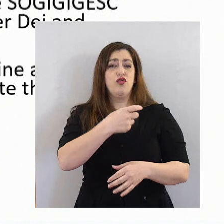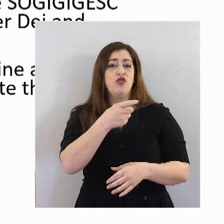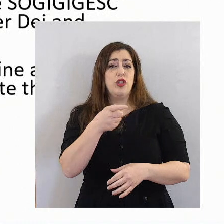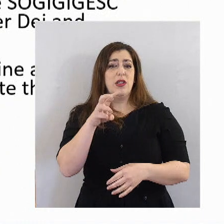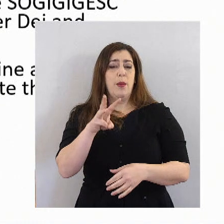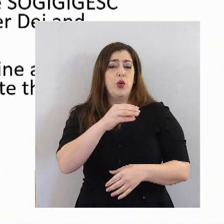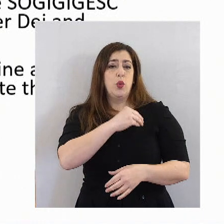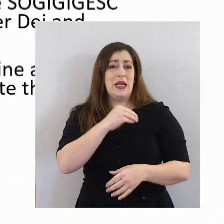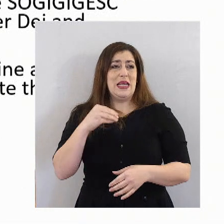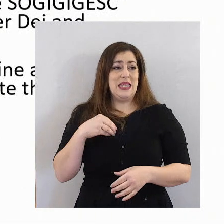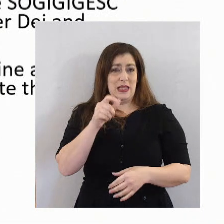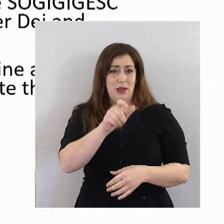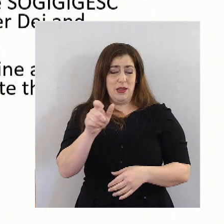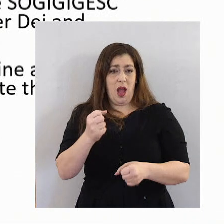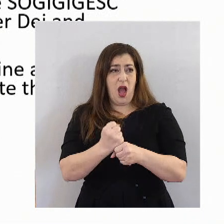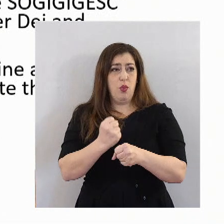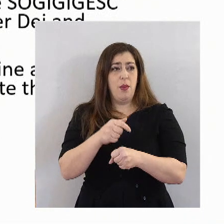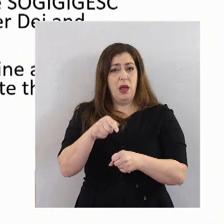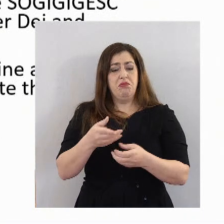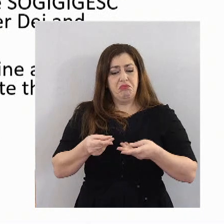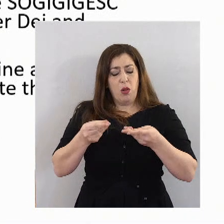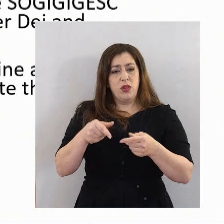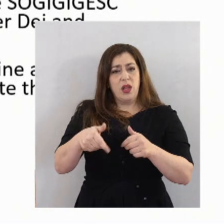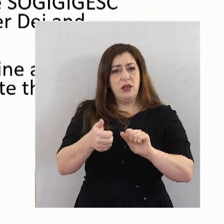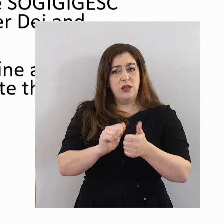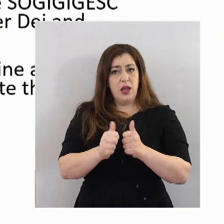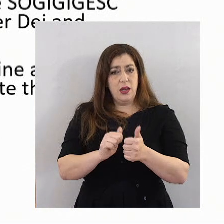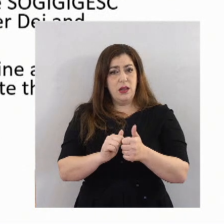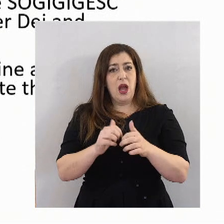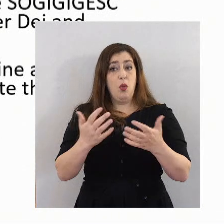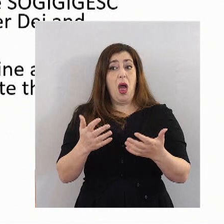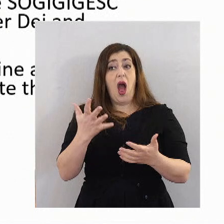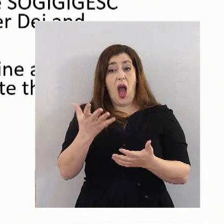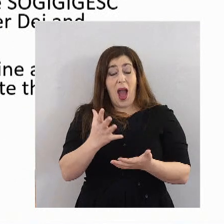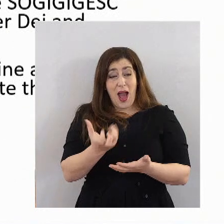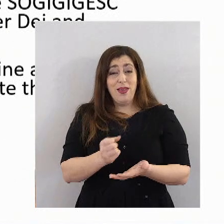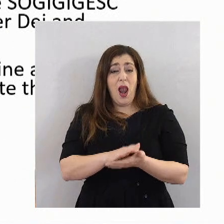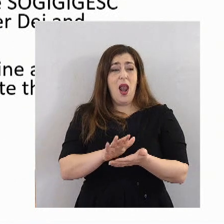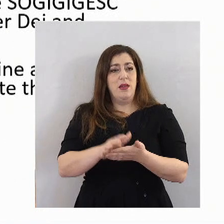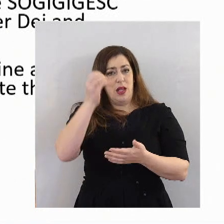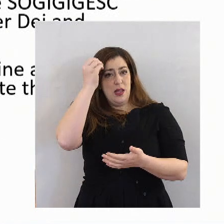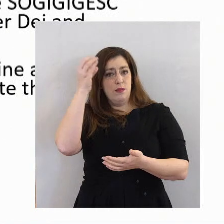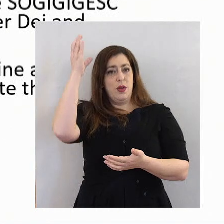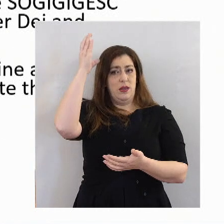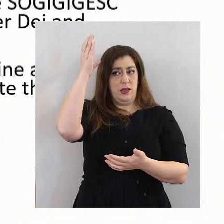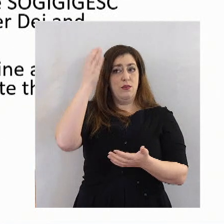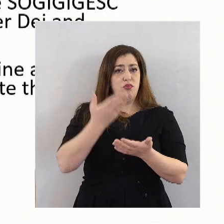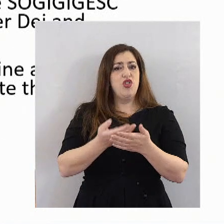this training. It means we are, in a sense, we have the expertise to continue to deliver